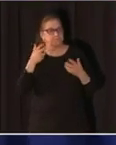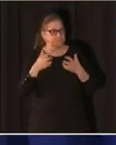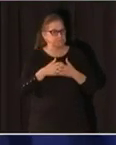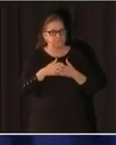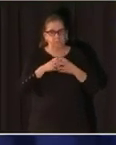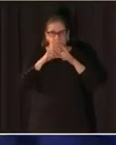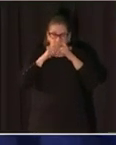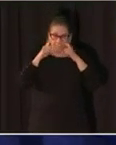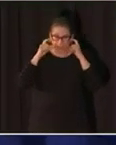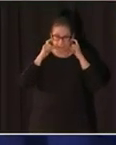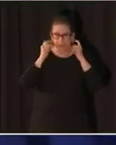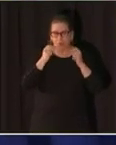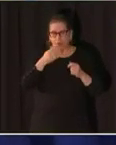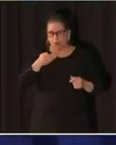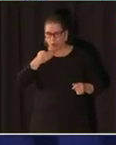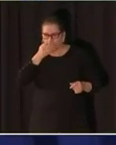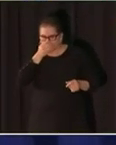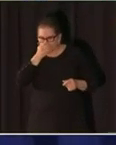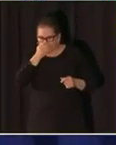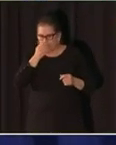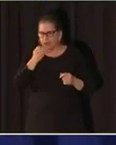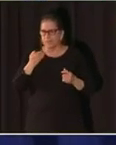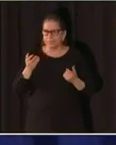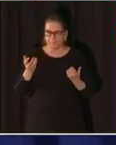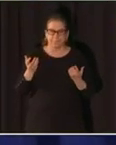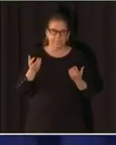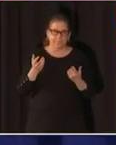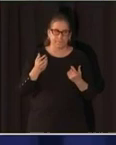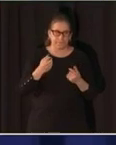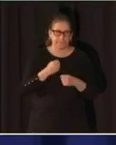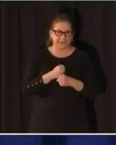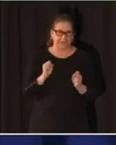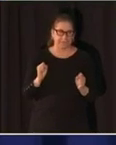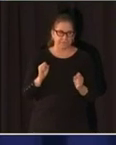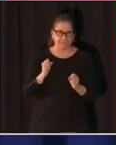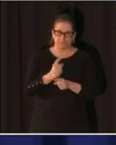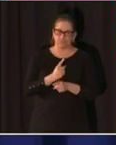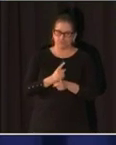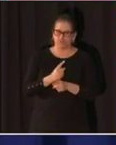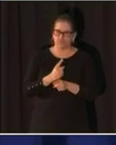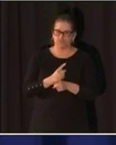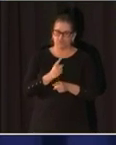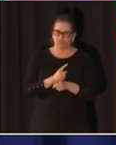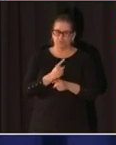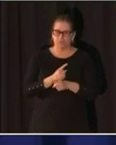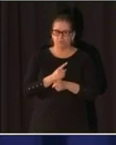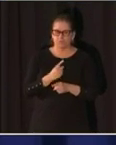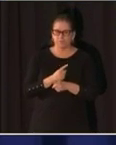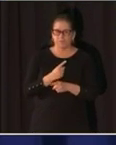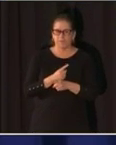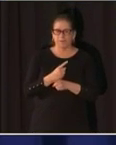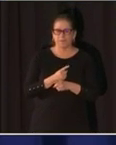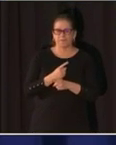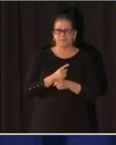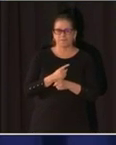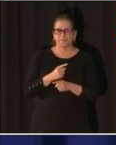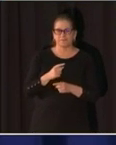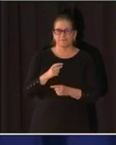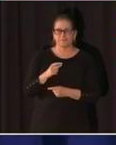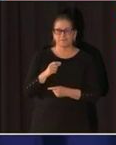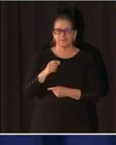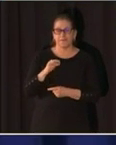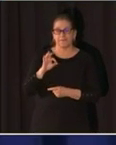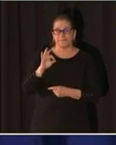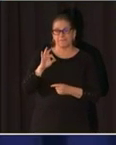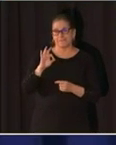mask appropriately. What our guidance focuses on is the use of face coverings, which can be